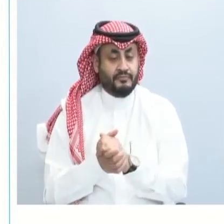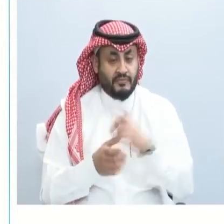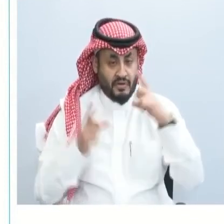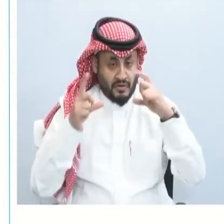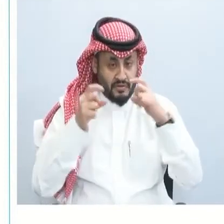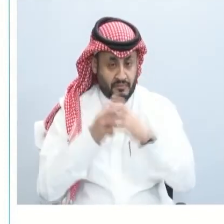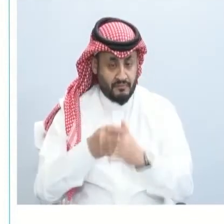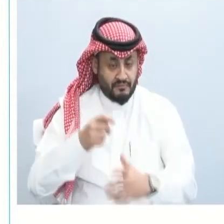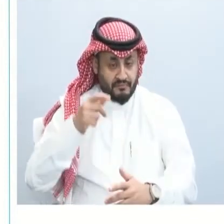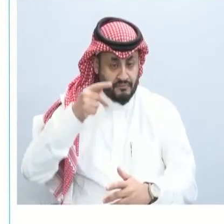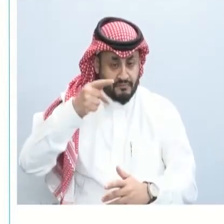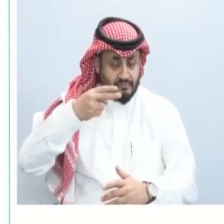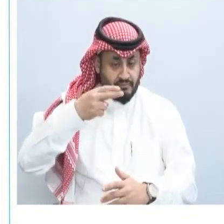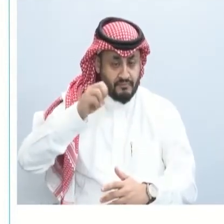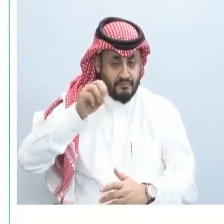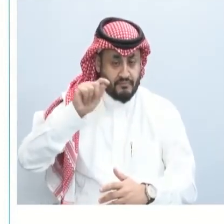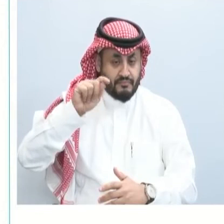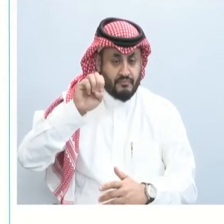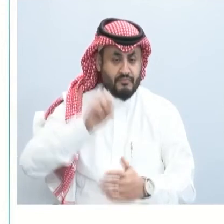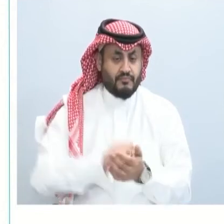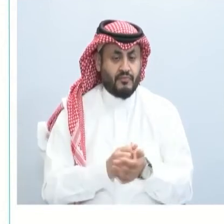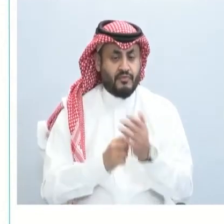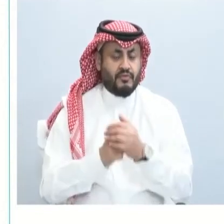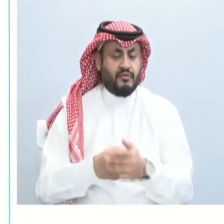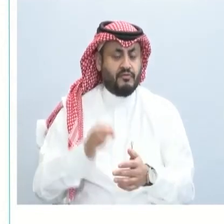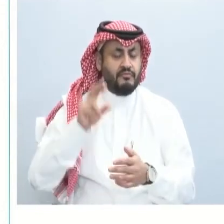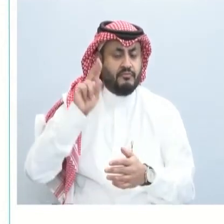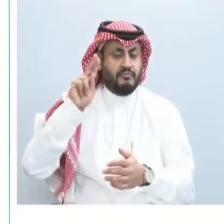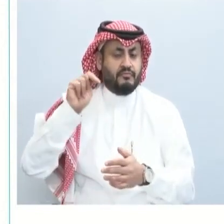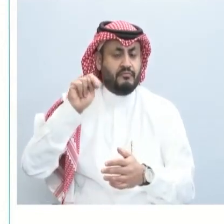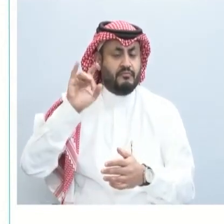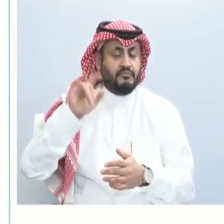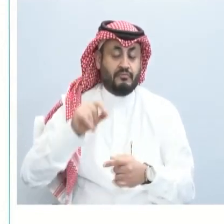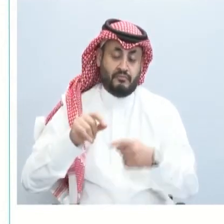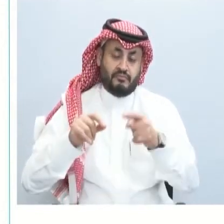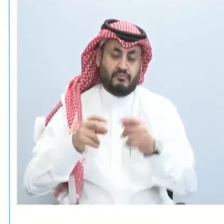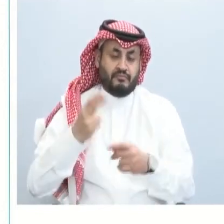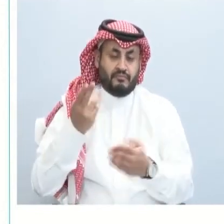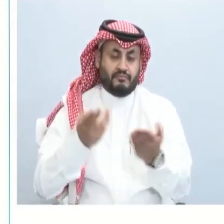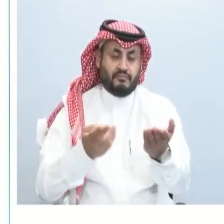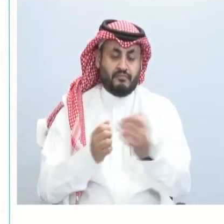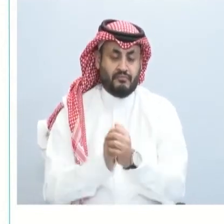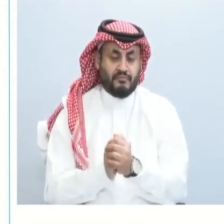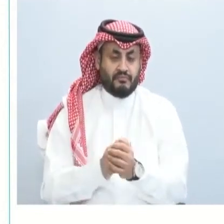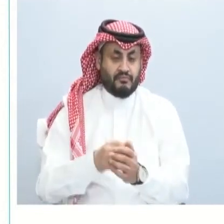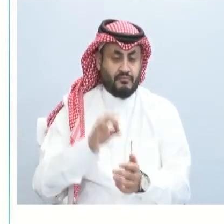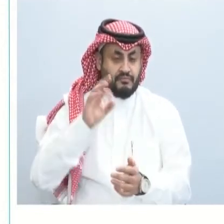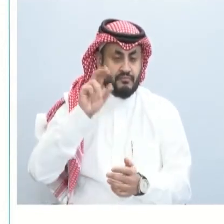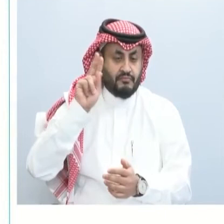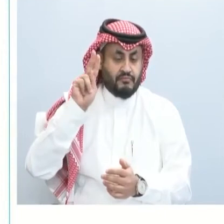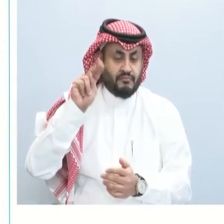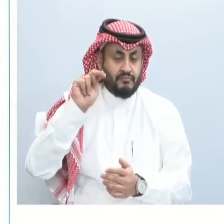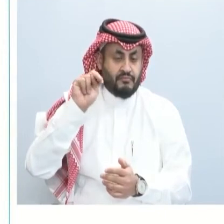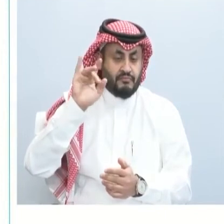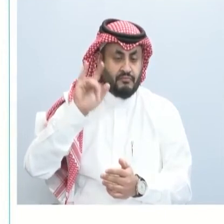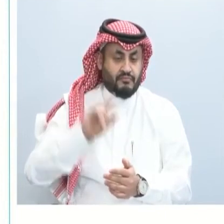photo or funny? Of course, we call it funny, as in, it's a funny